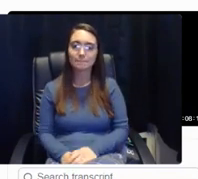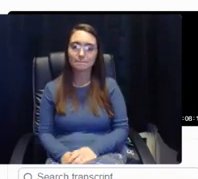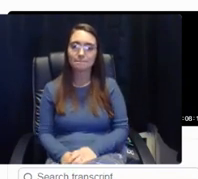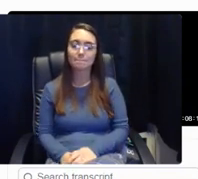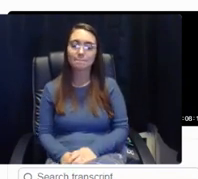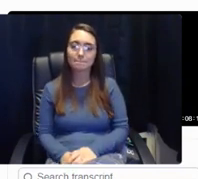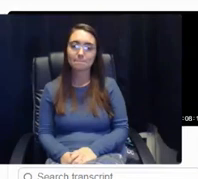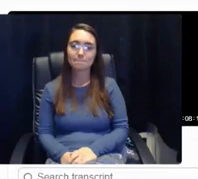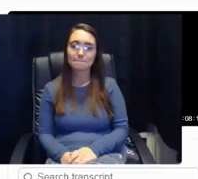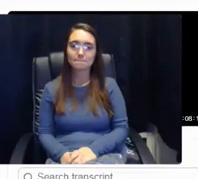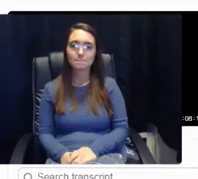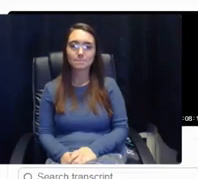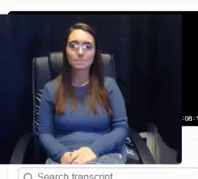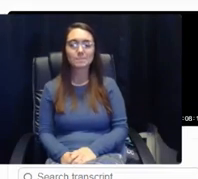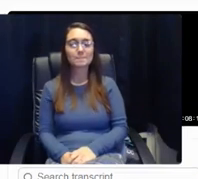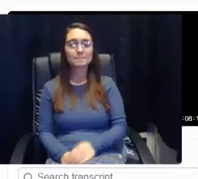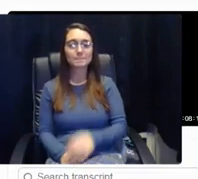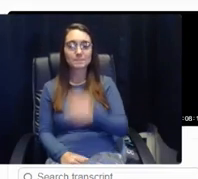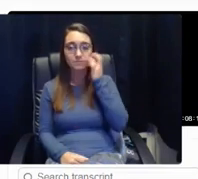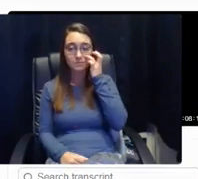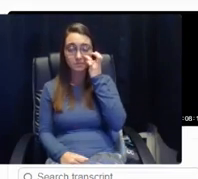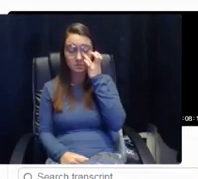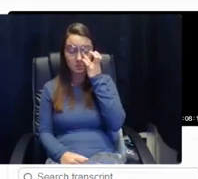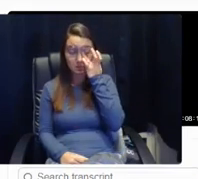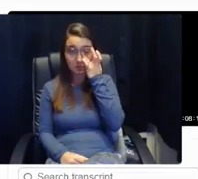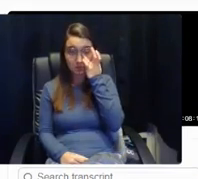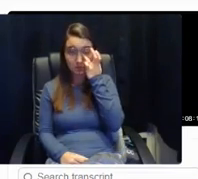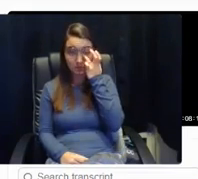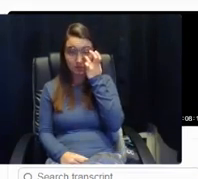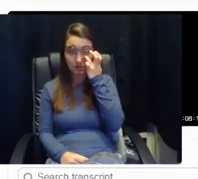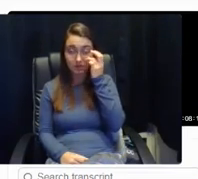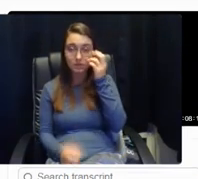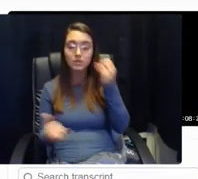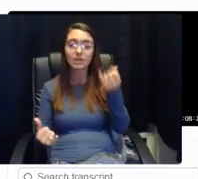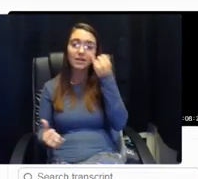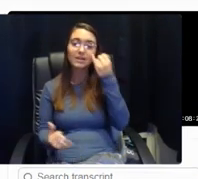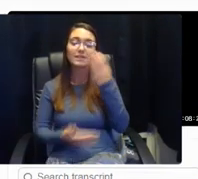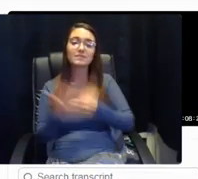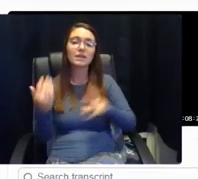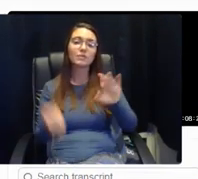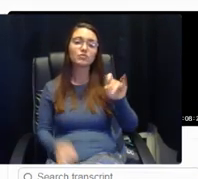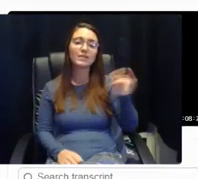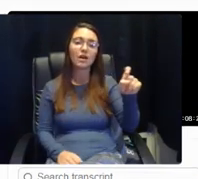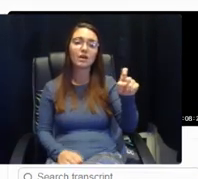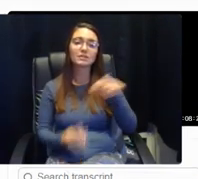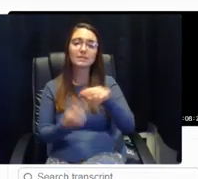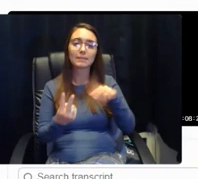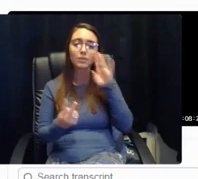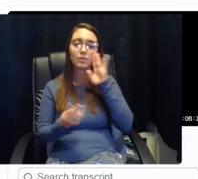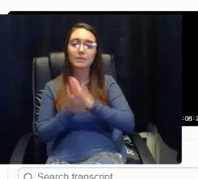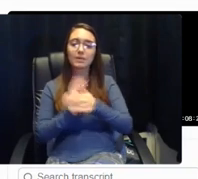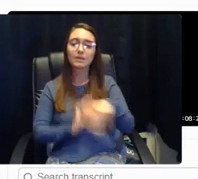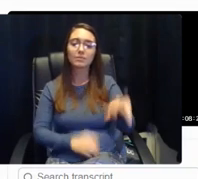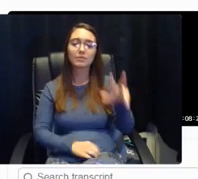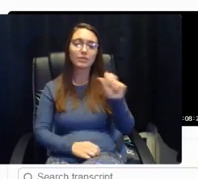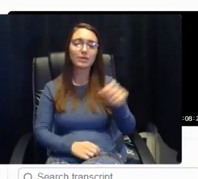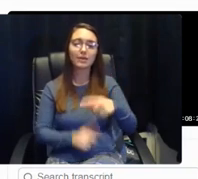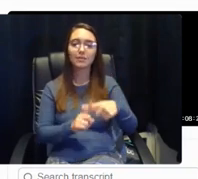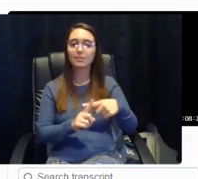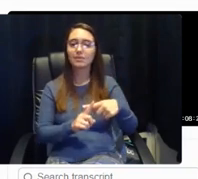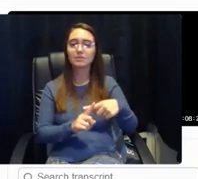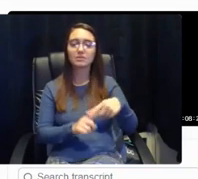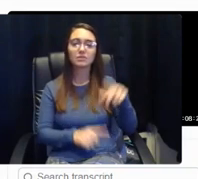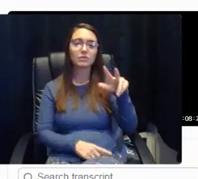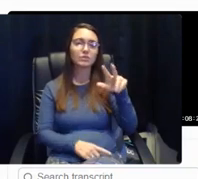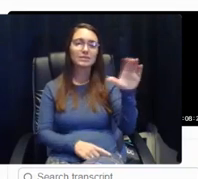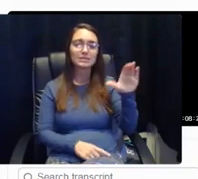to be that way. Now, if you have some redox couple becomes 3A plus 3C is